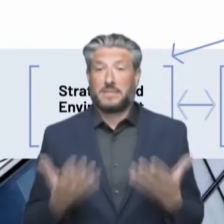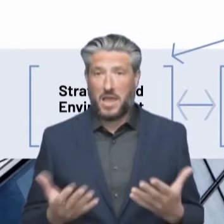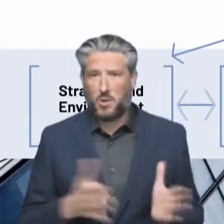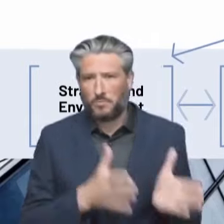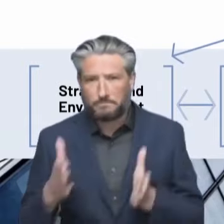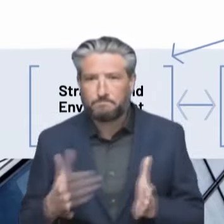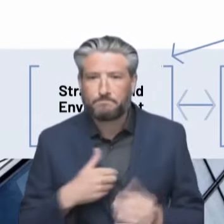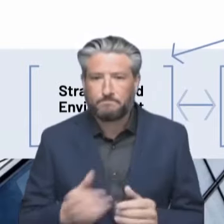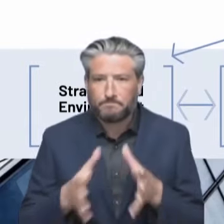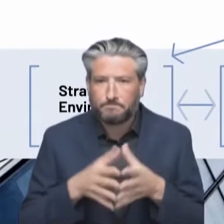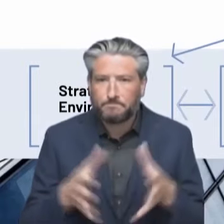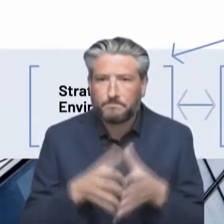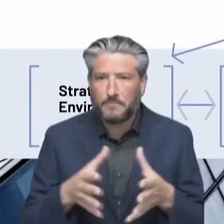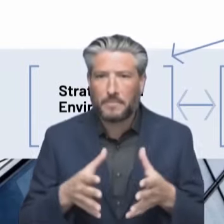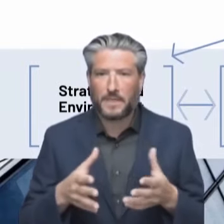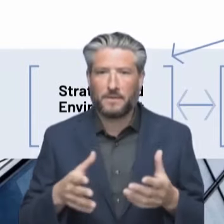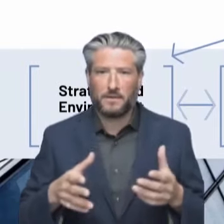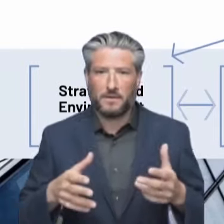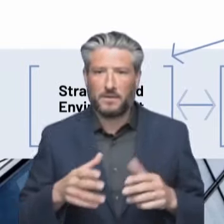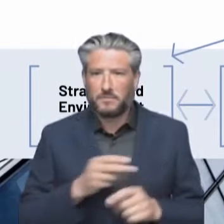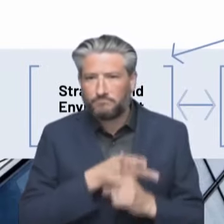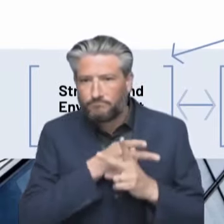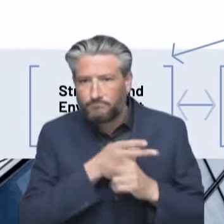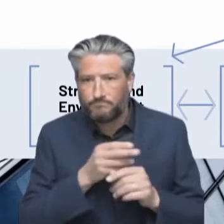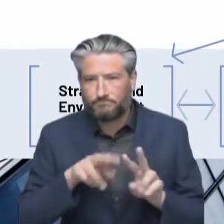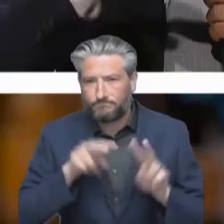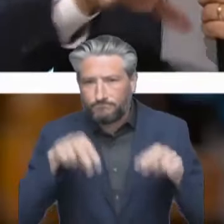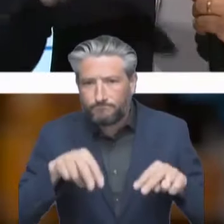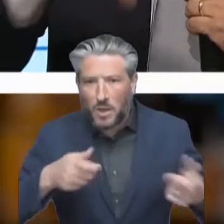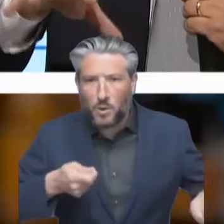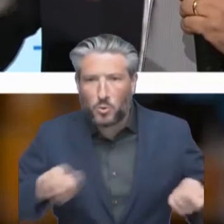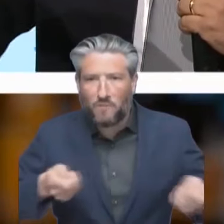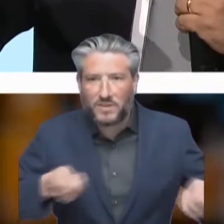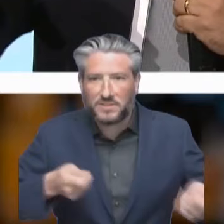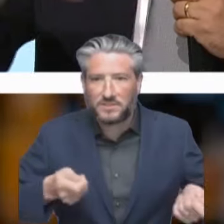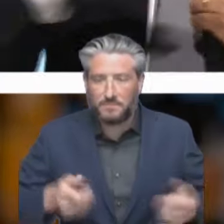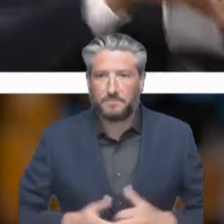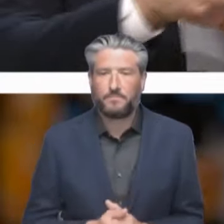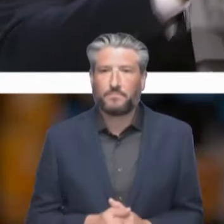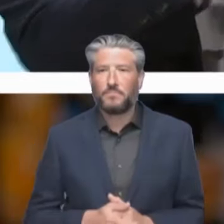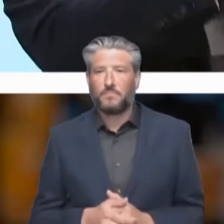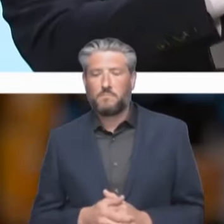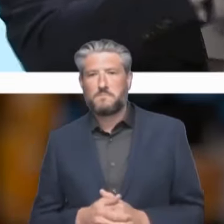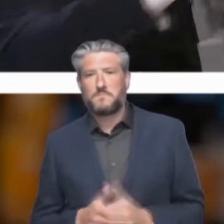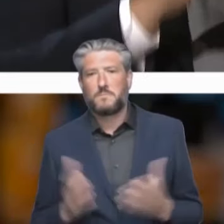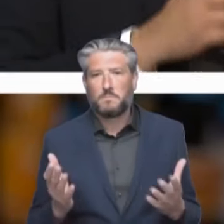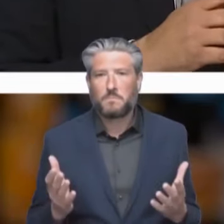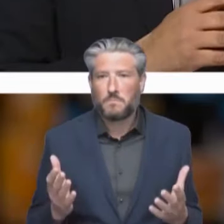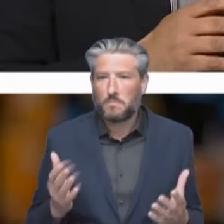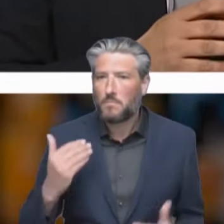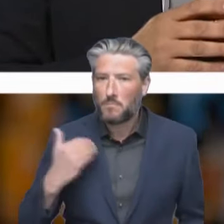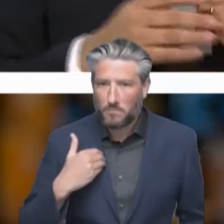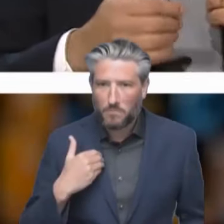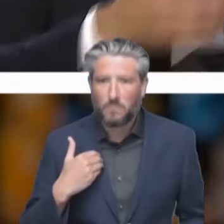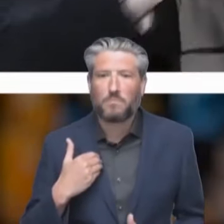In order to put our environmental and societal commitments among the operational priorities of the company, we have set up a